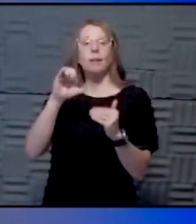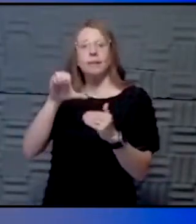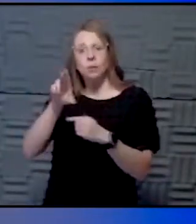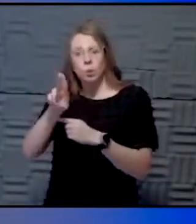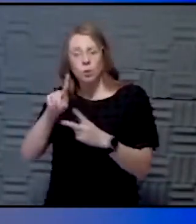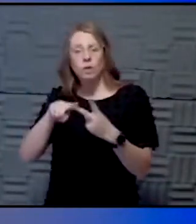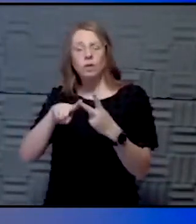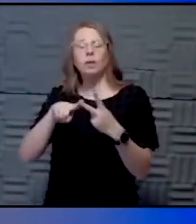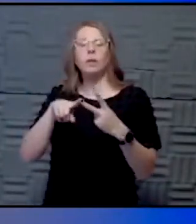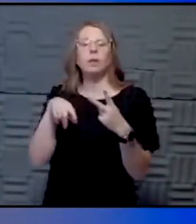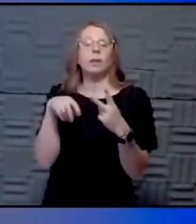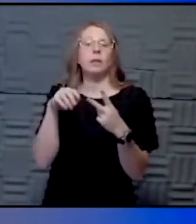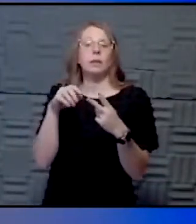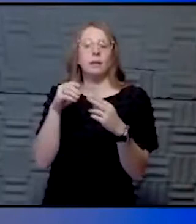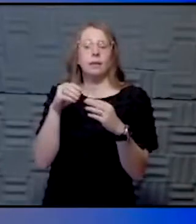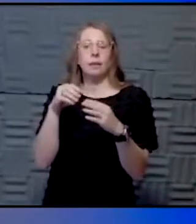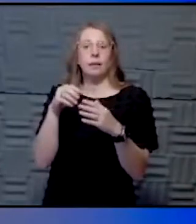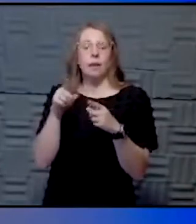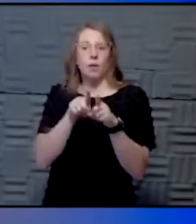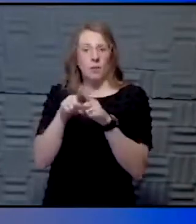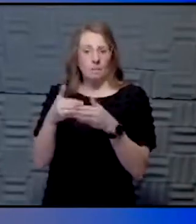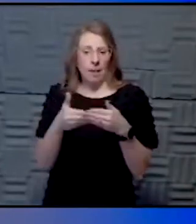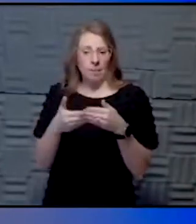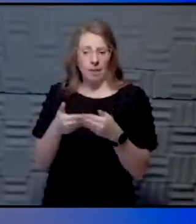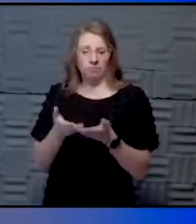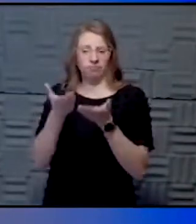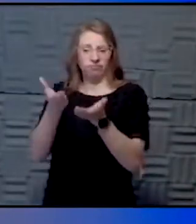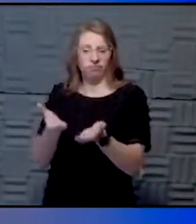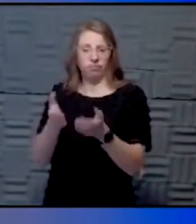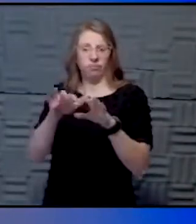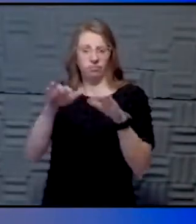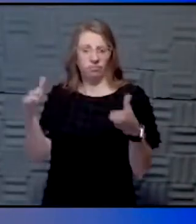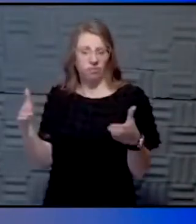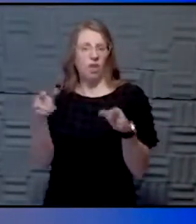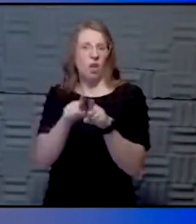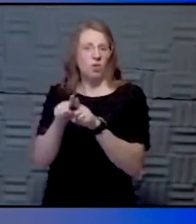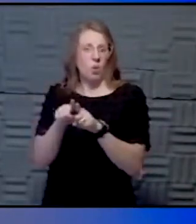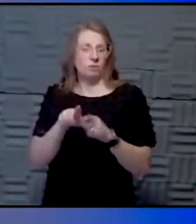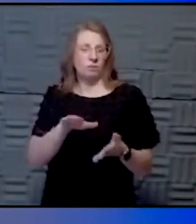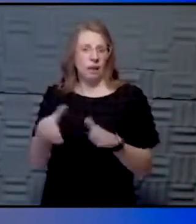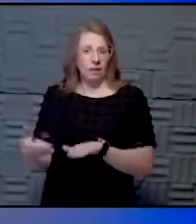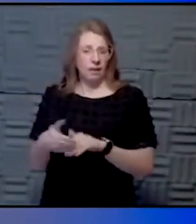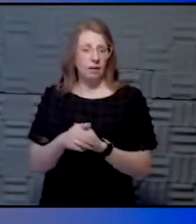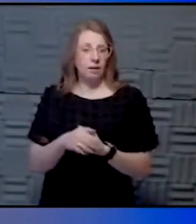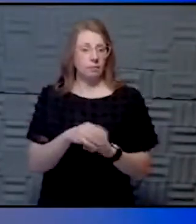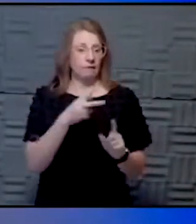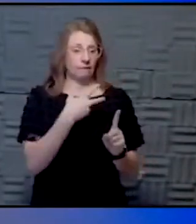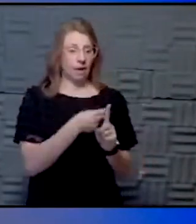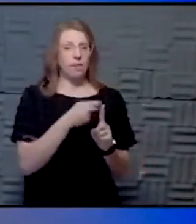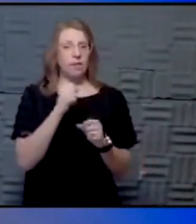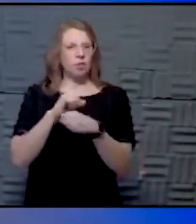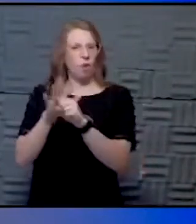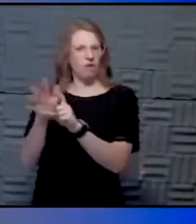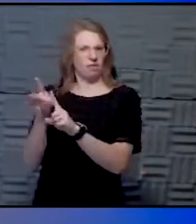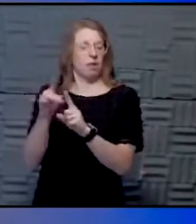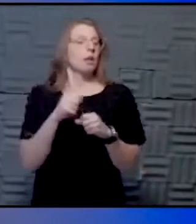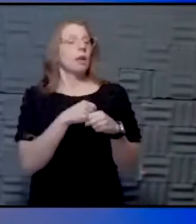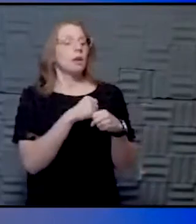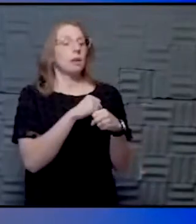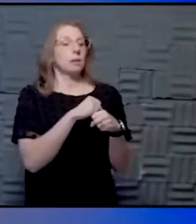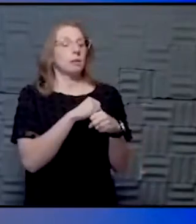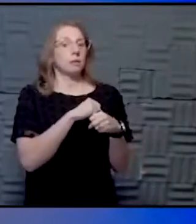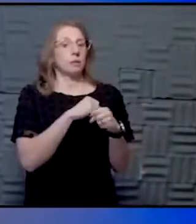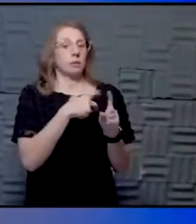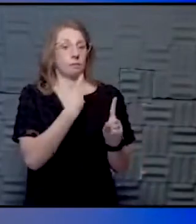intubation, ECMO, and death. And then we talk about what we know about the vaccines, and there does not seem to be any safety signals from any